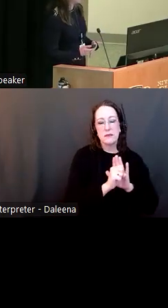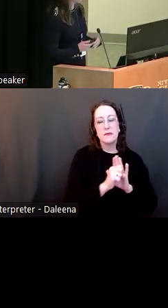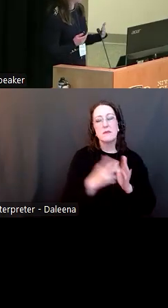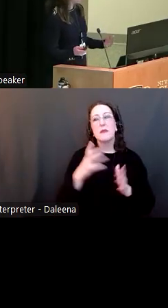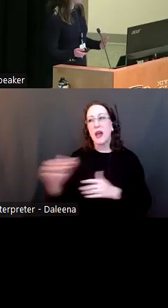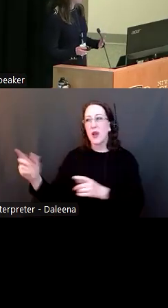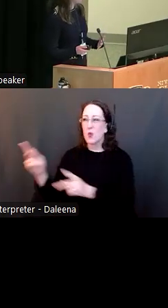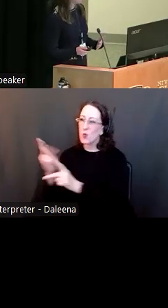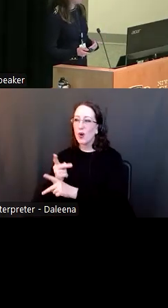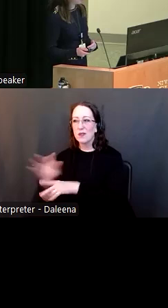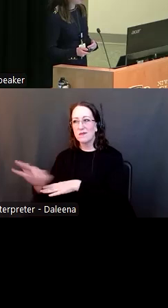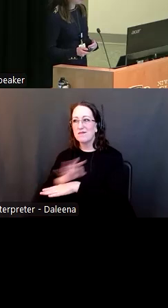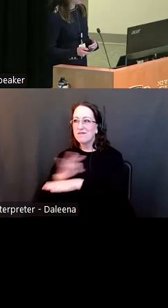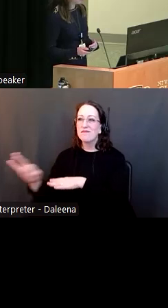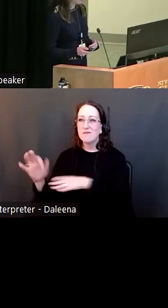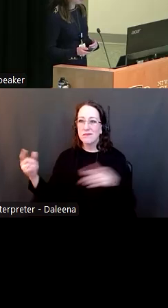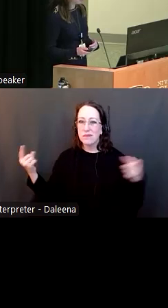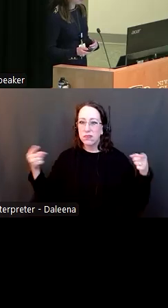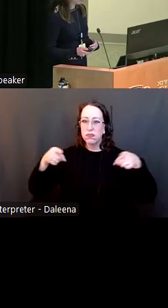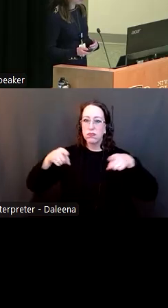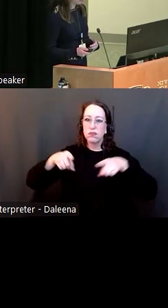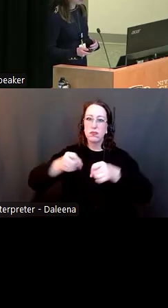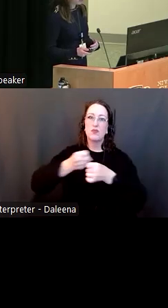functioning grows stronger.